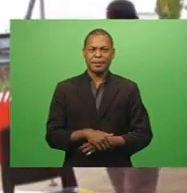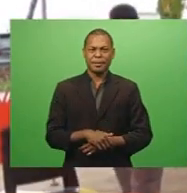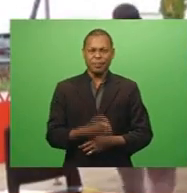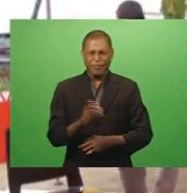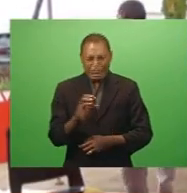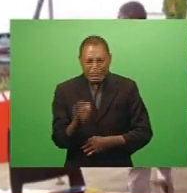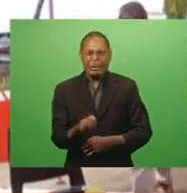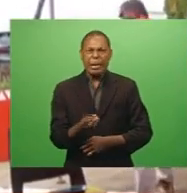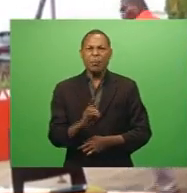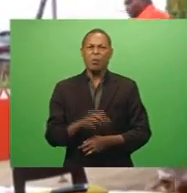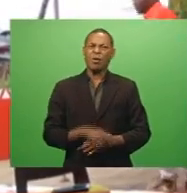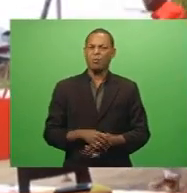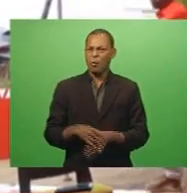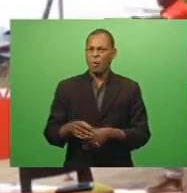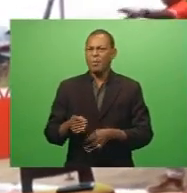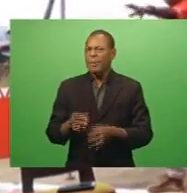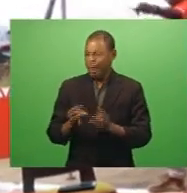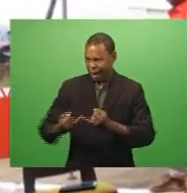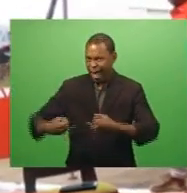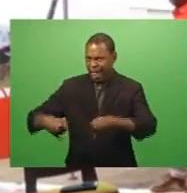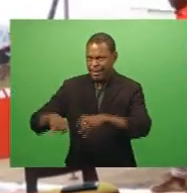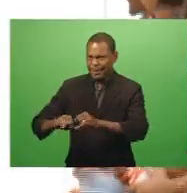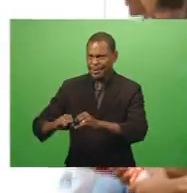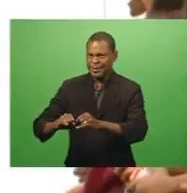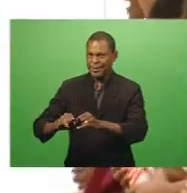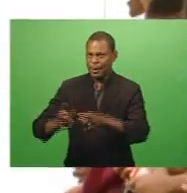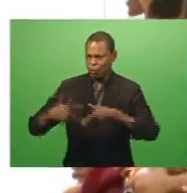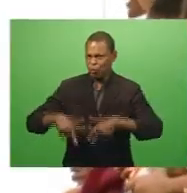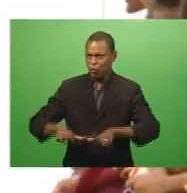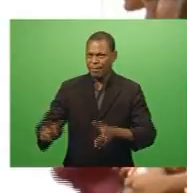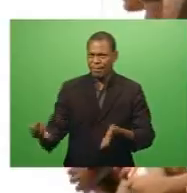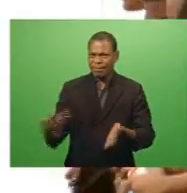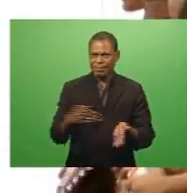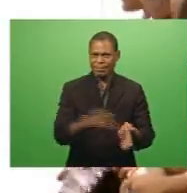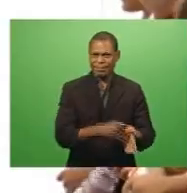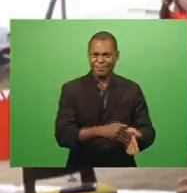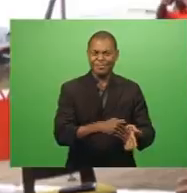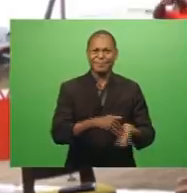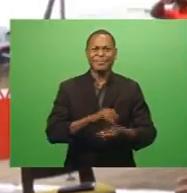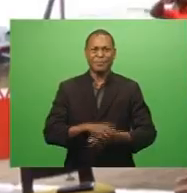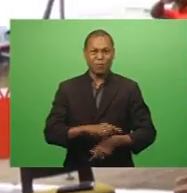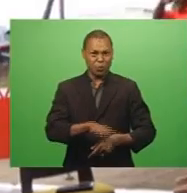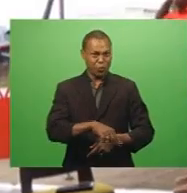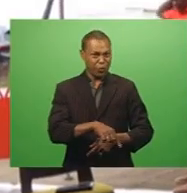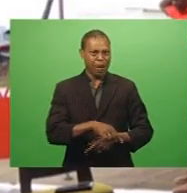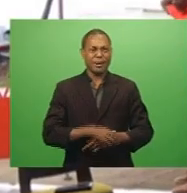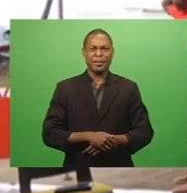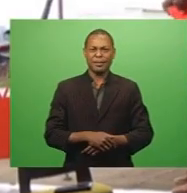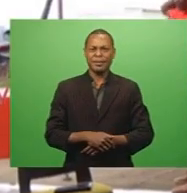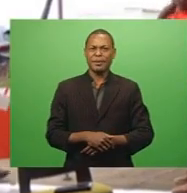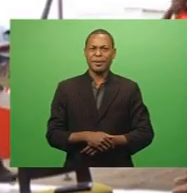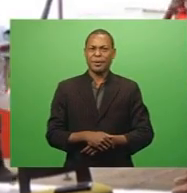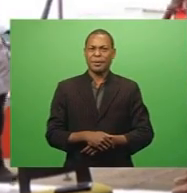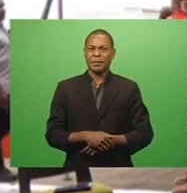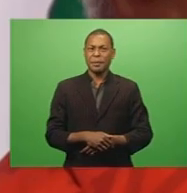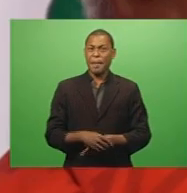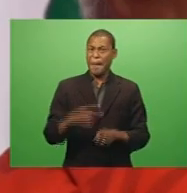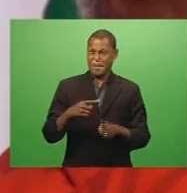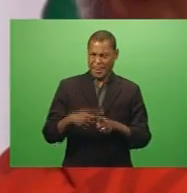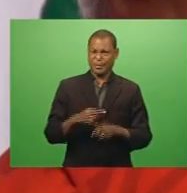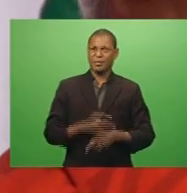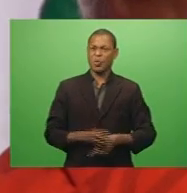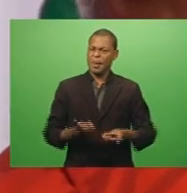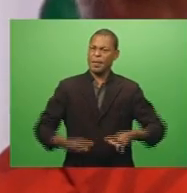from the Maritime zone. Maritime zone is yet to have its own meeting. So additional athletes will come from Maritime, plus additional schools.